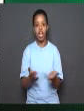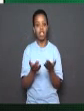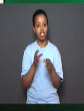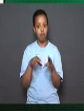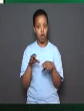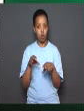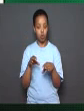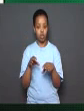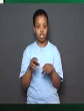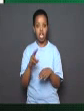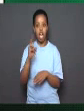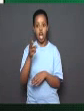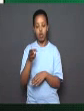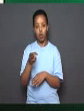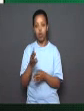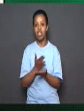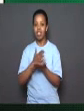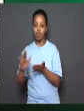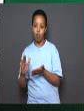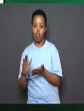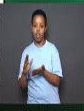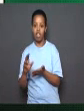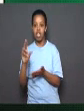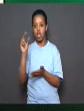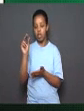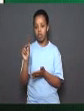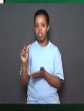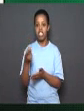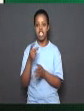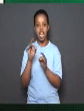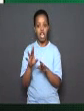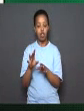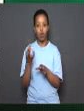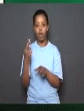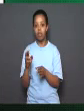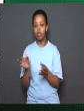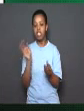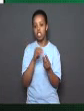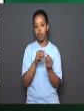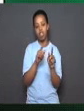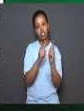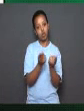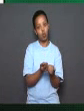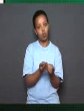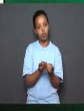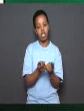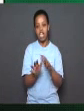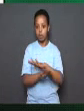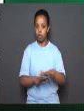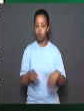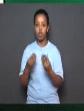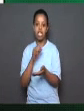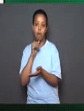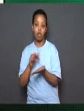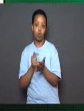the non-hydrolytic removal or addition of a group to a